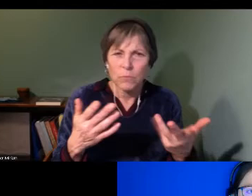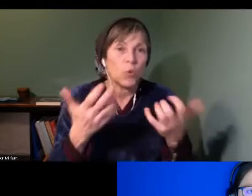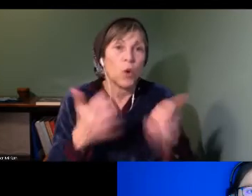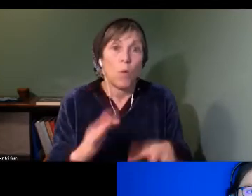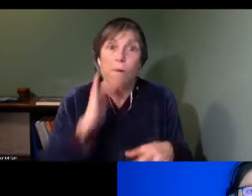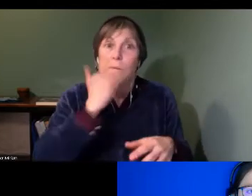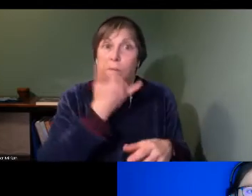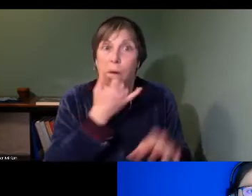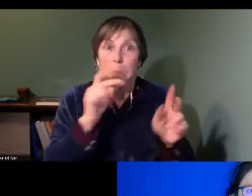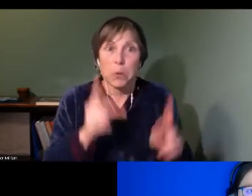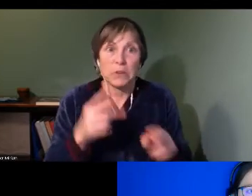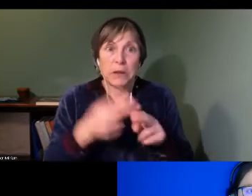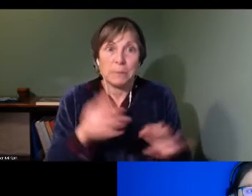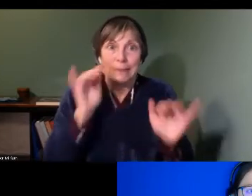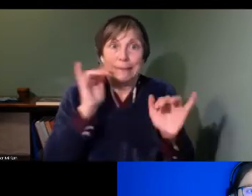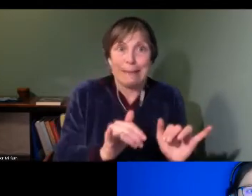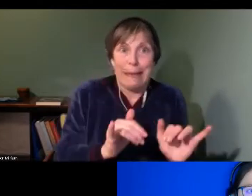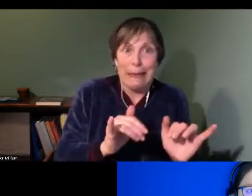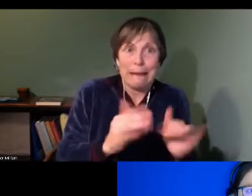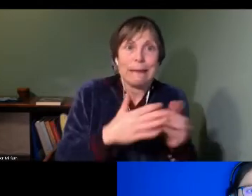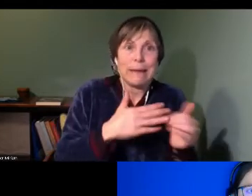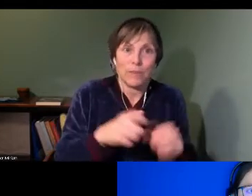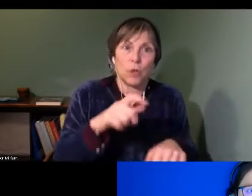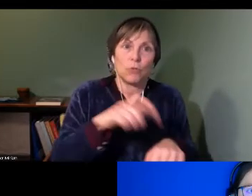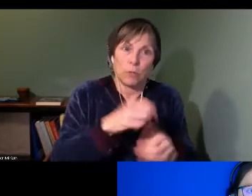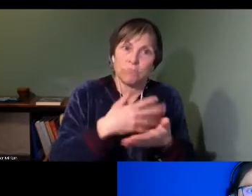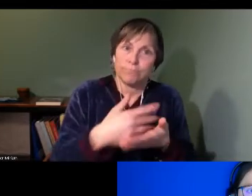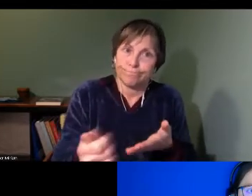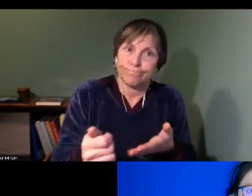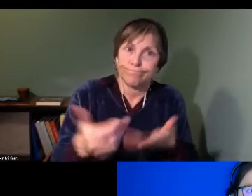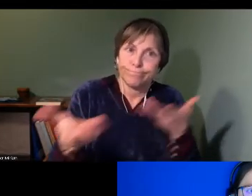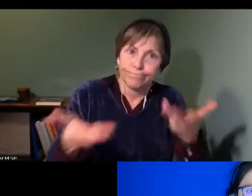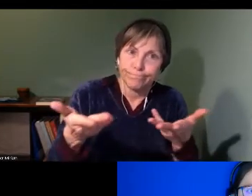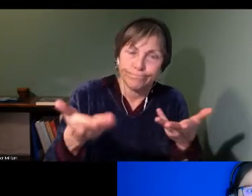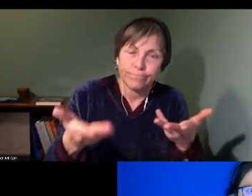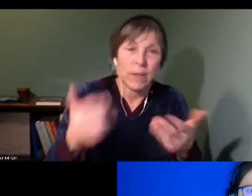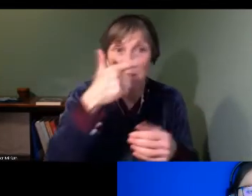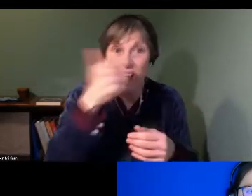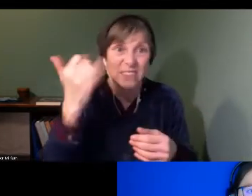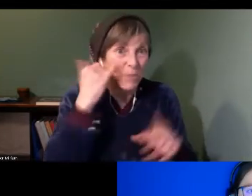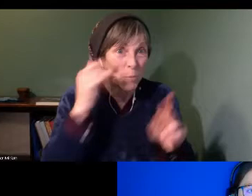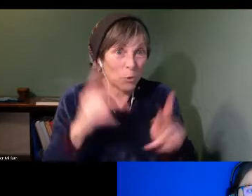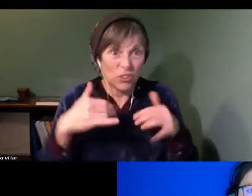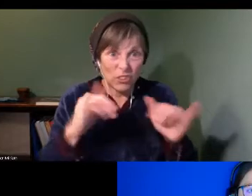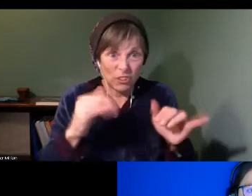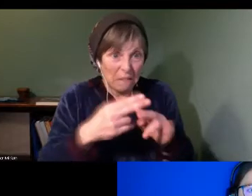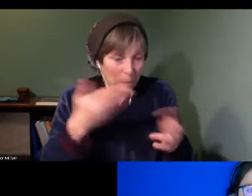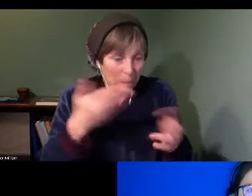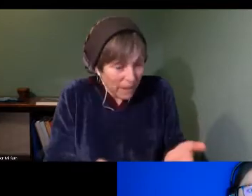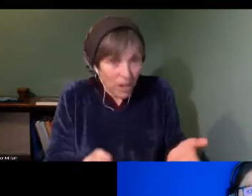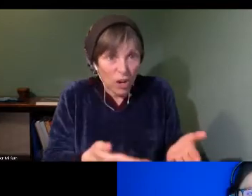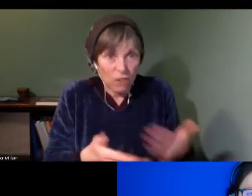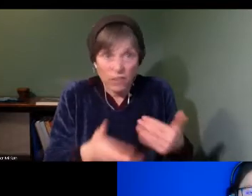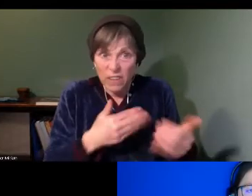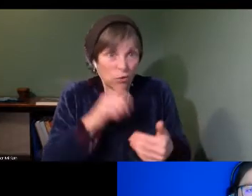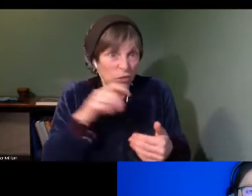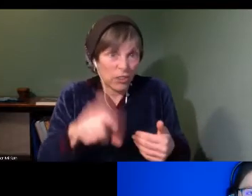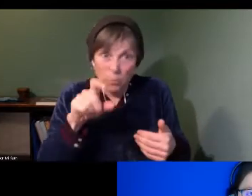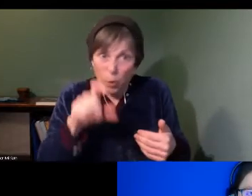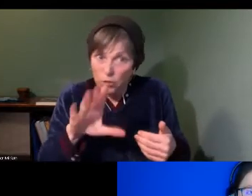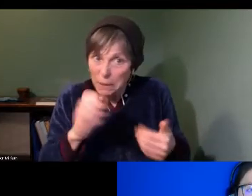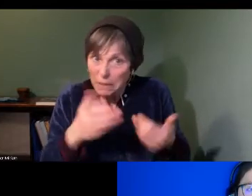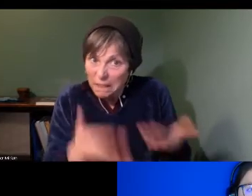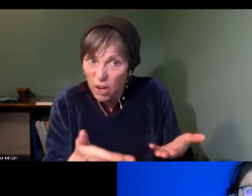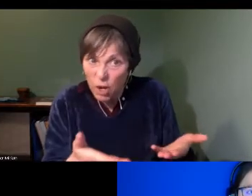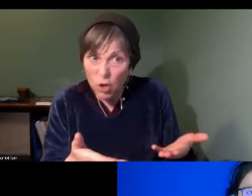remains on the roles after the period in which they are eligible to be registered because if a person remains on the roles in a period in which they're no longer eligible to